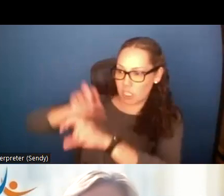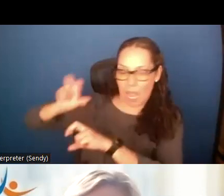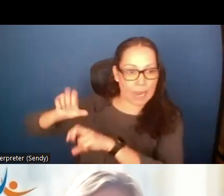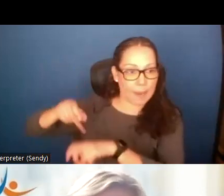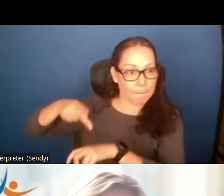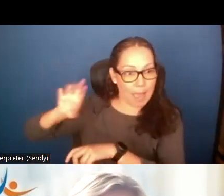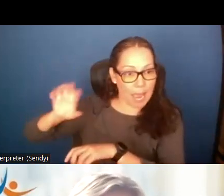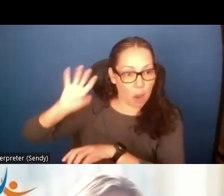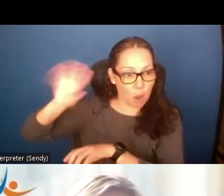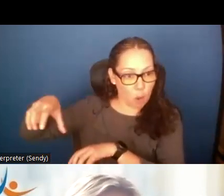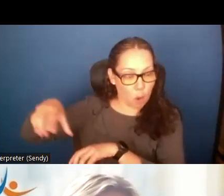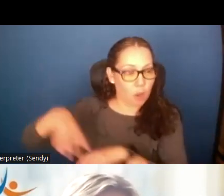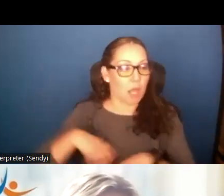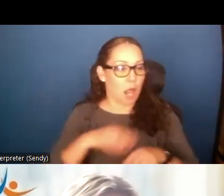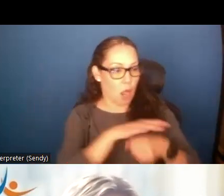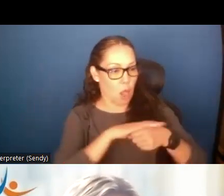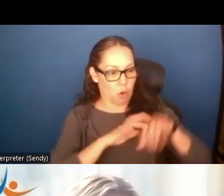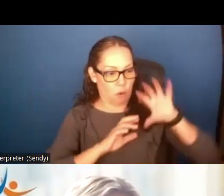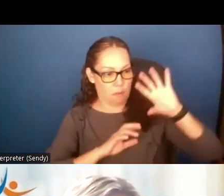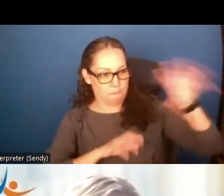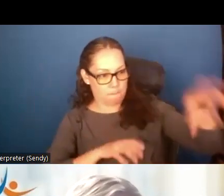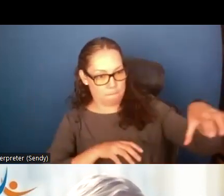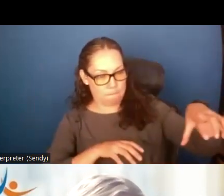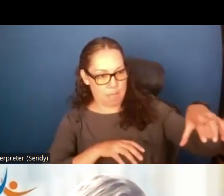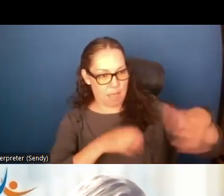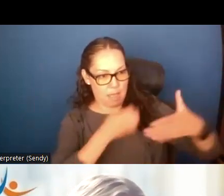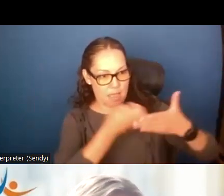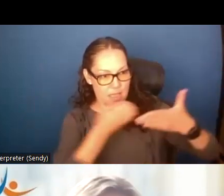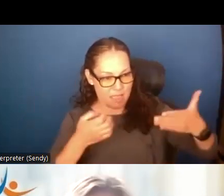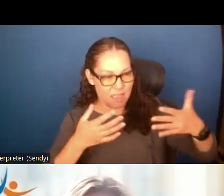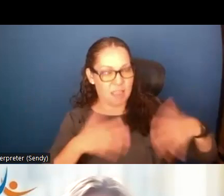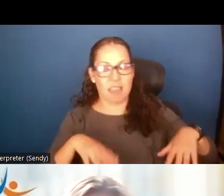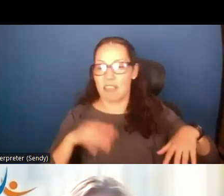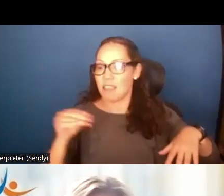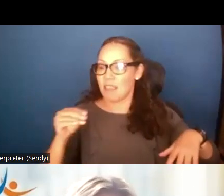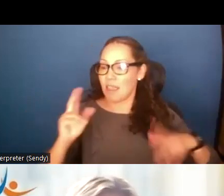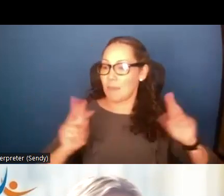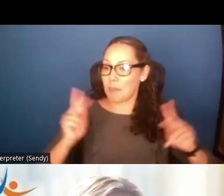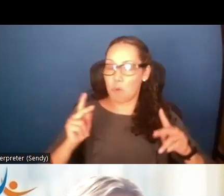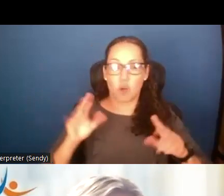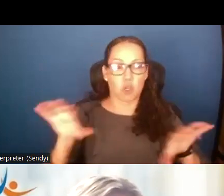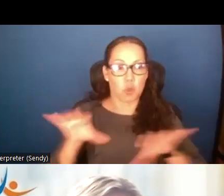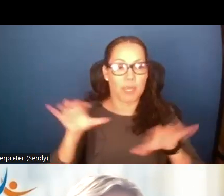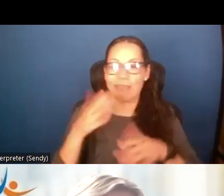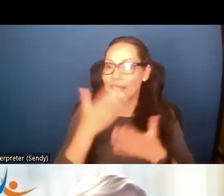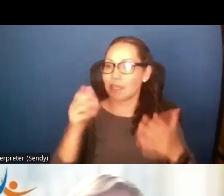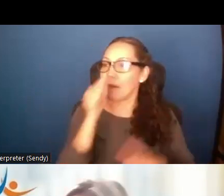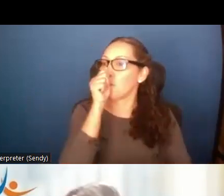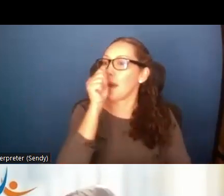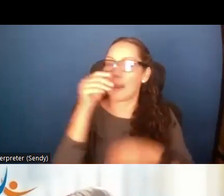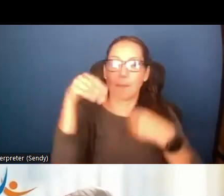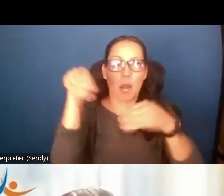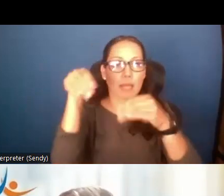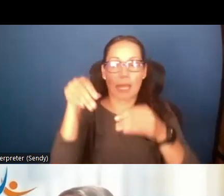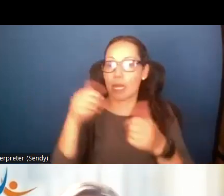stockpiles, we had some local stockpiles. And then a lot of people were doing things on the private market and trying to buy. And that